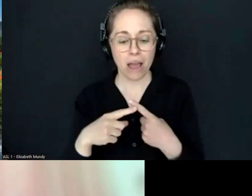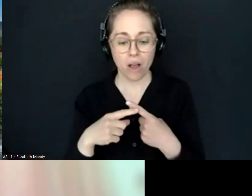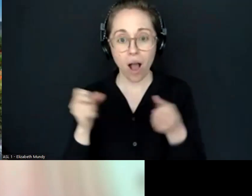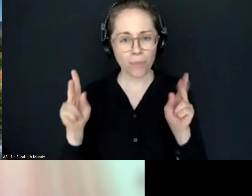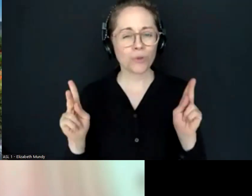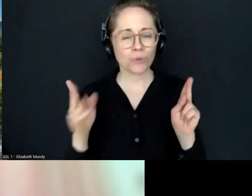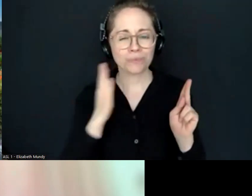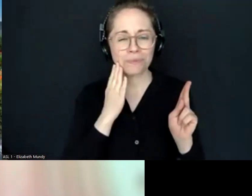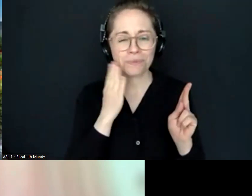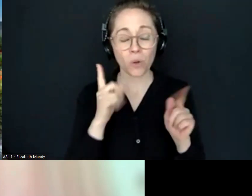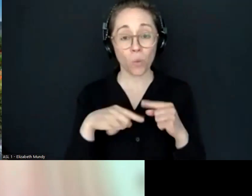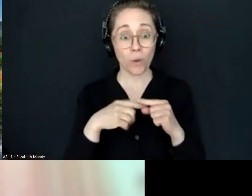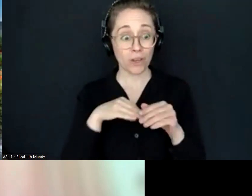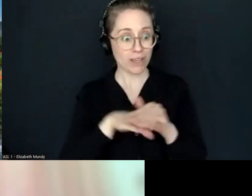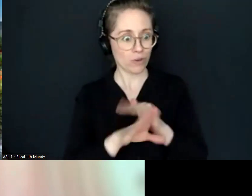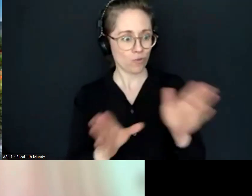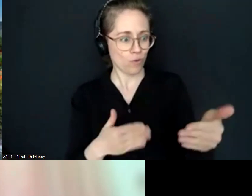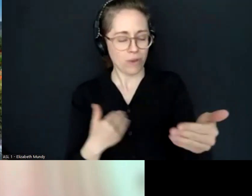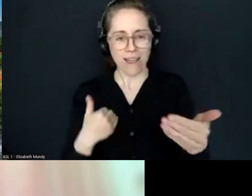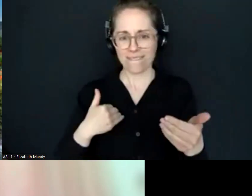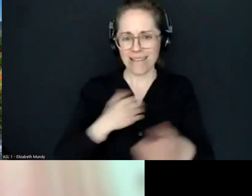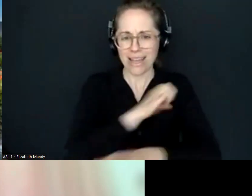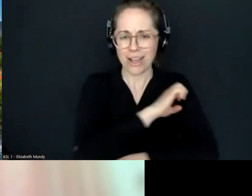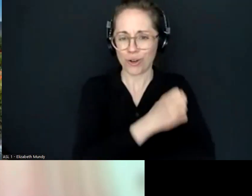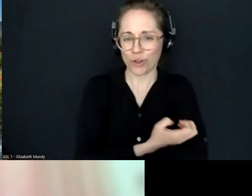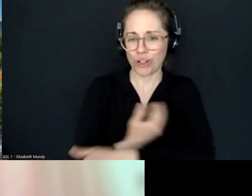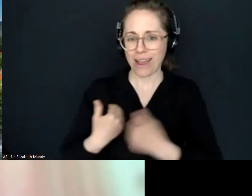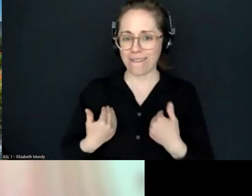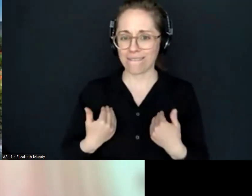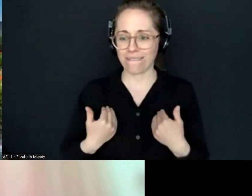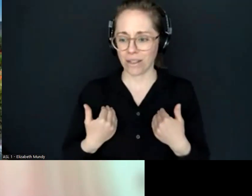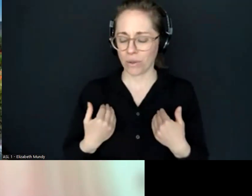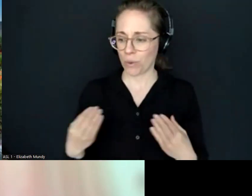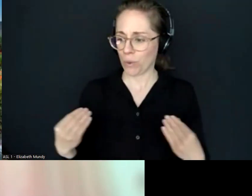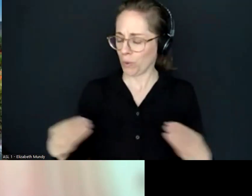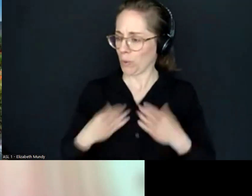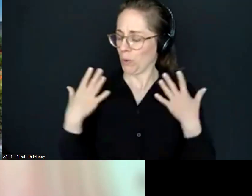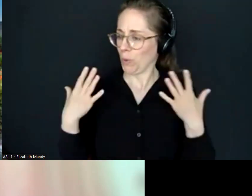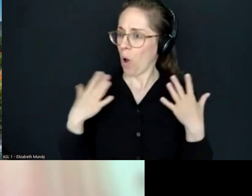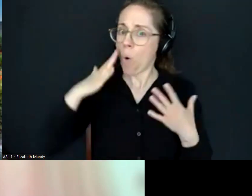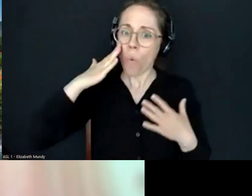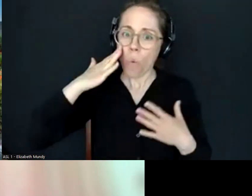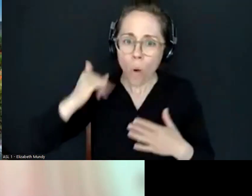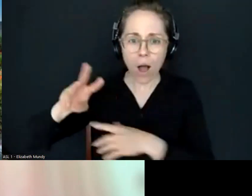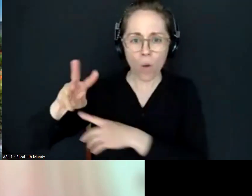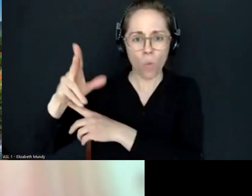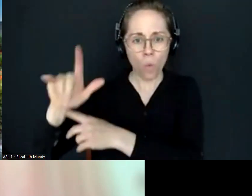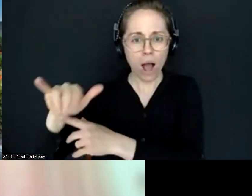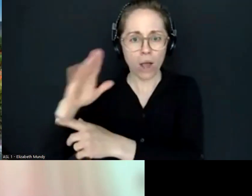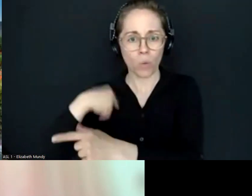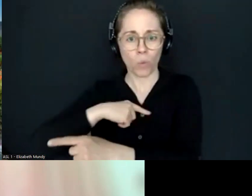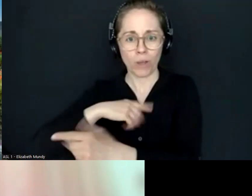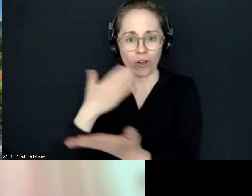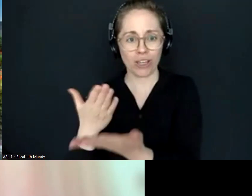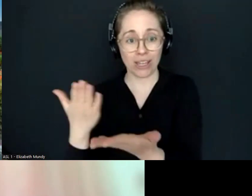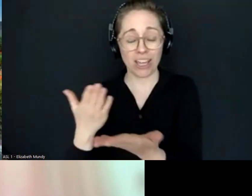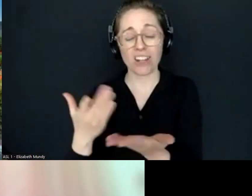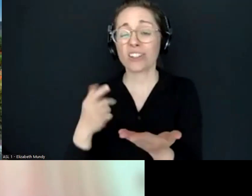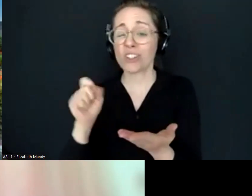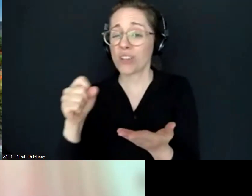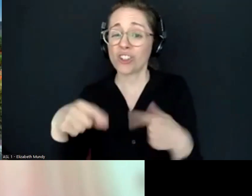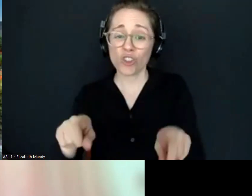know, get that energy, get that vibe of the why we're here and be able to hear them directly. And even during some of the breaks or the transitions